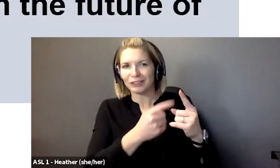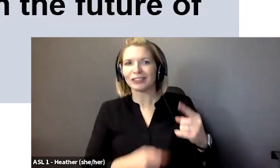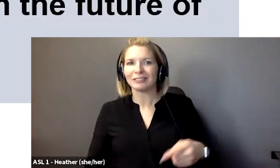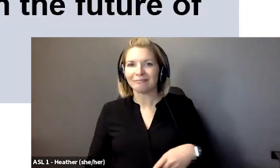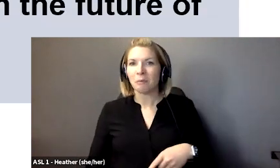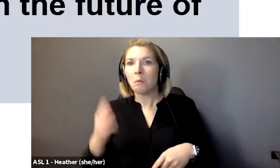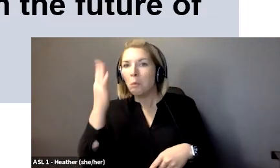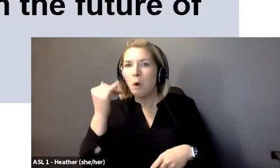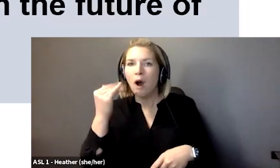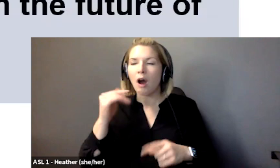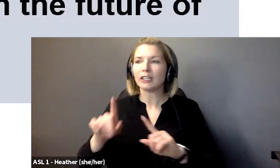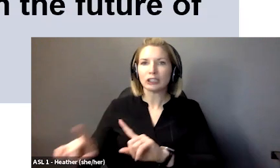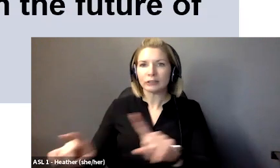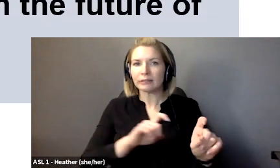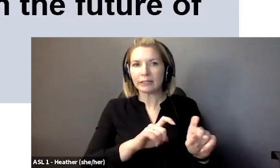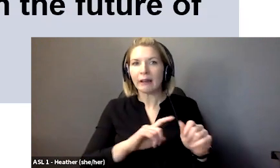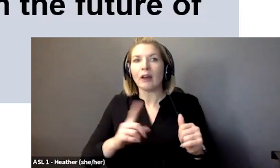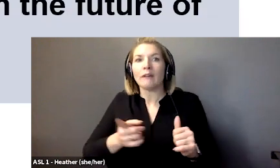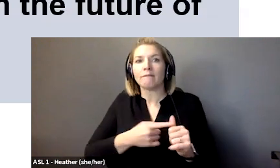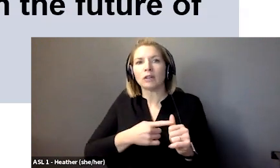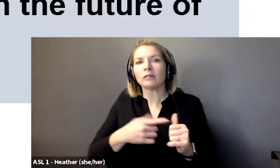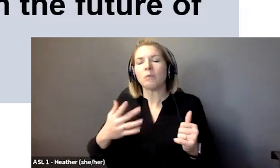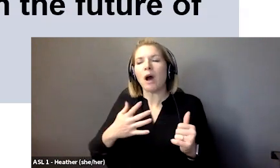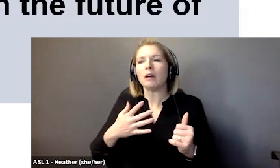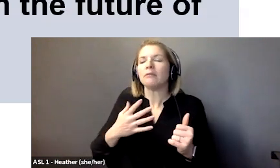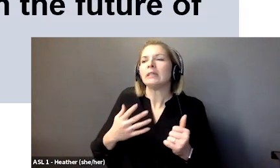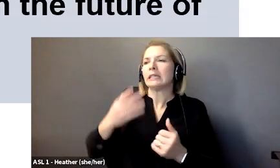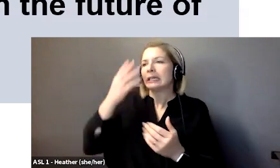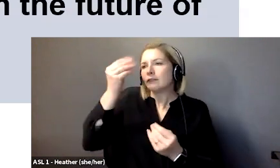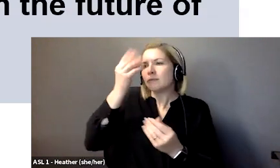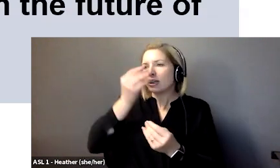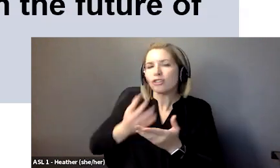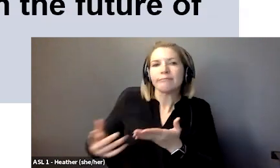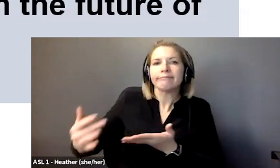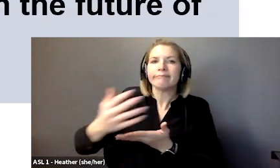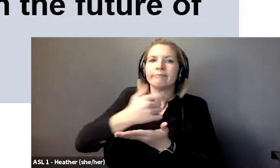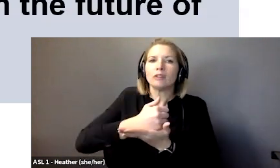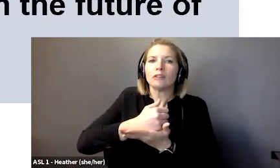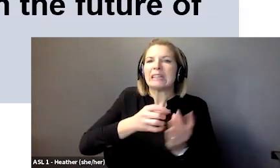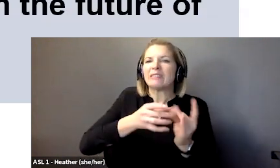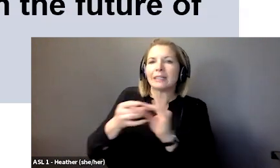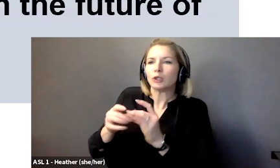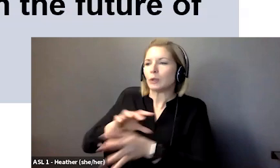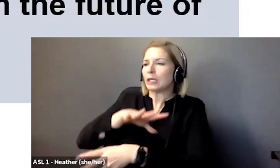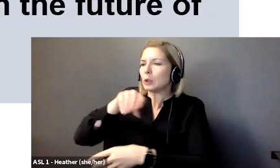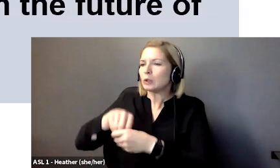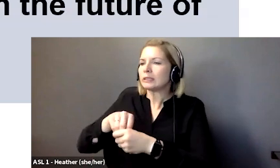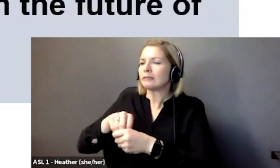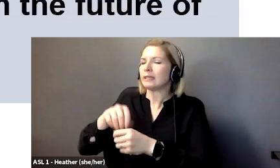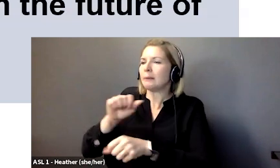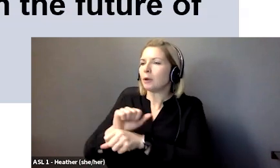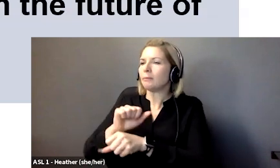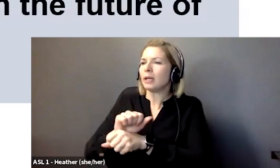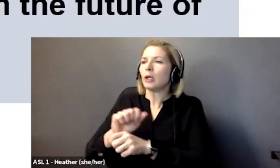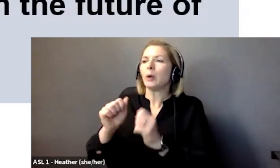survey. And so the first objective was to collect insights on key challenge areas for the inclusive employment of persons living with disabilities in